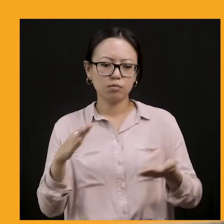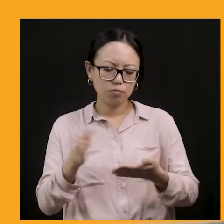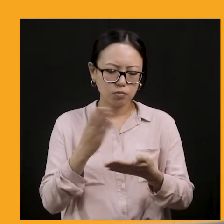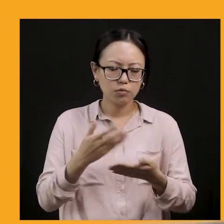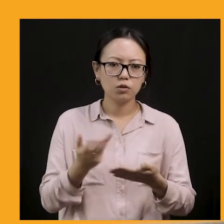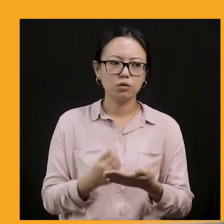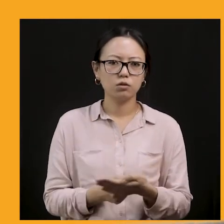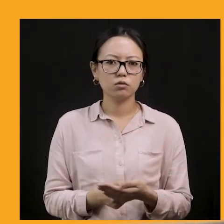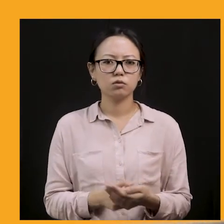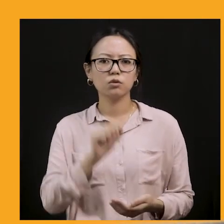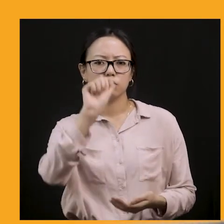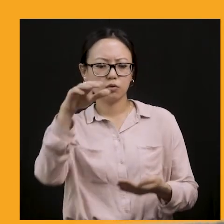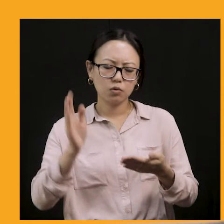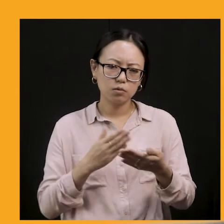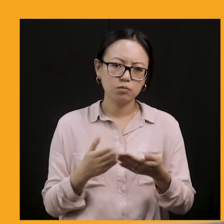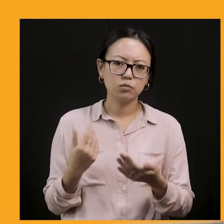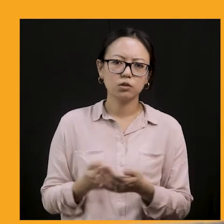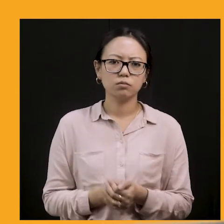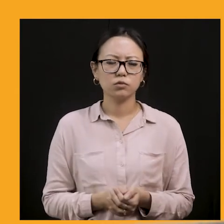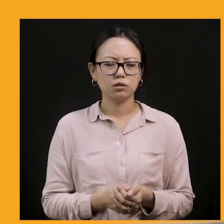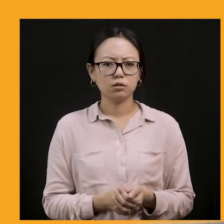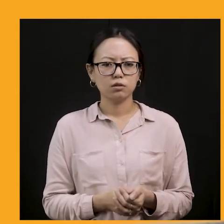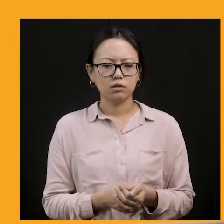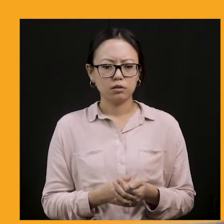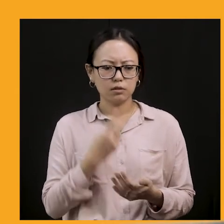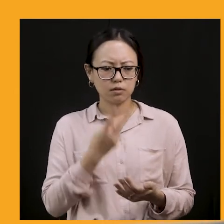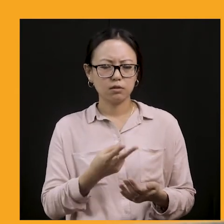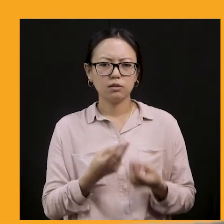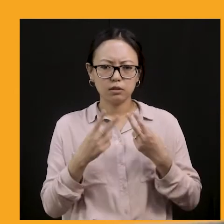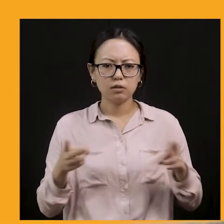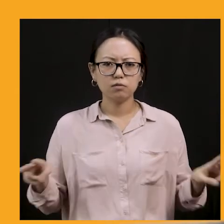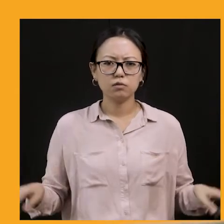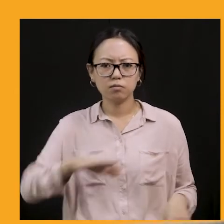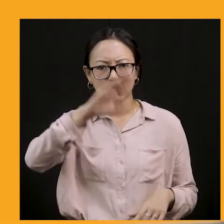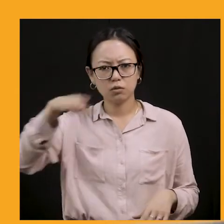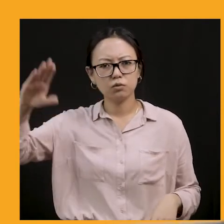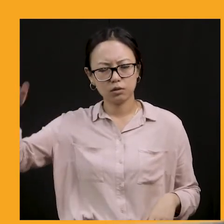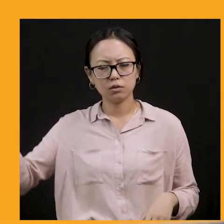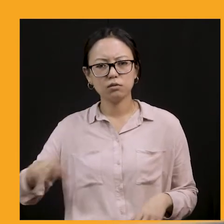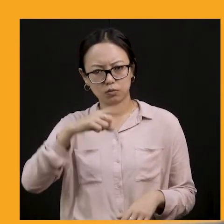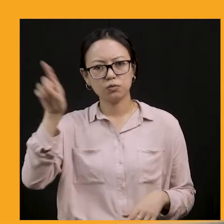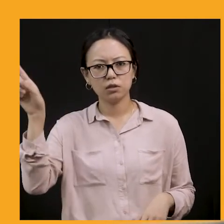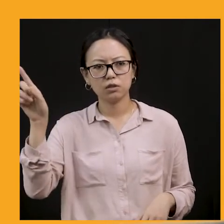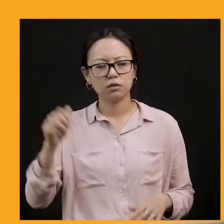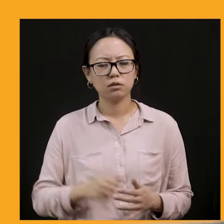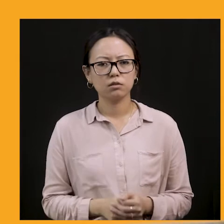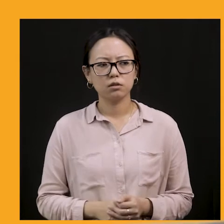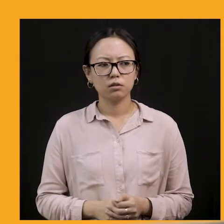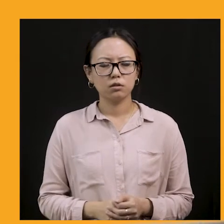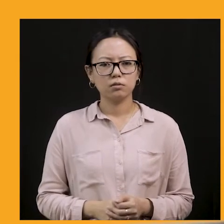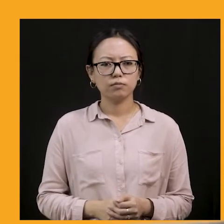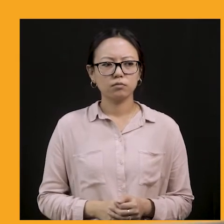magazines or in your books, we see different types of mountains, right? But do you know the